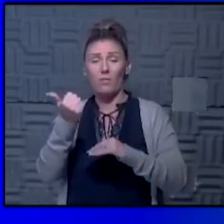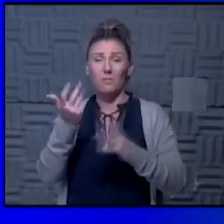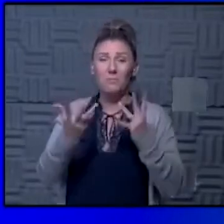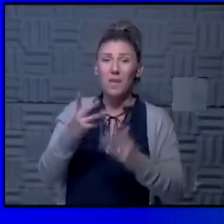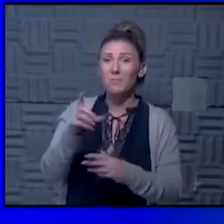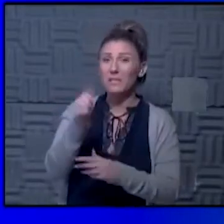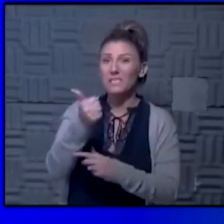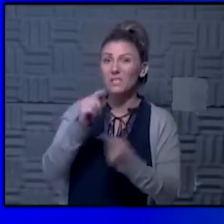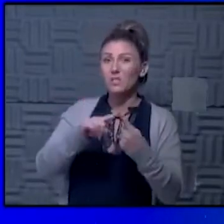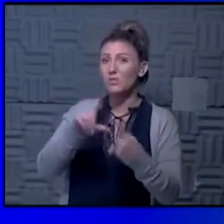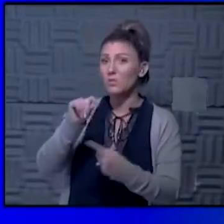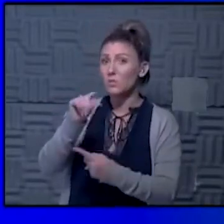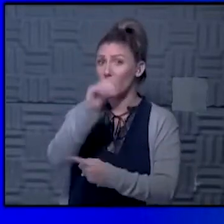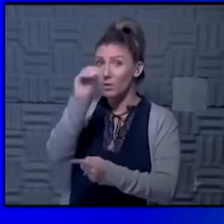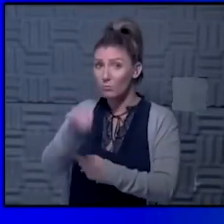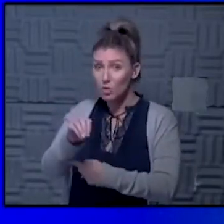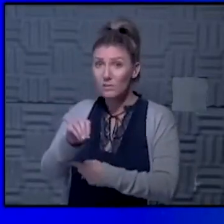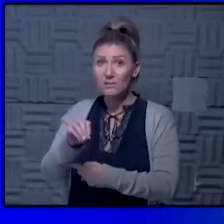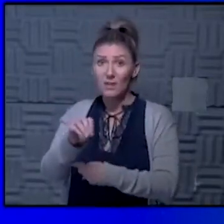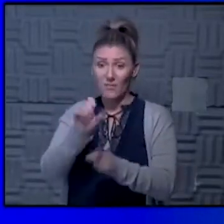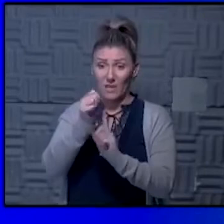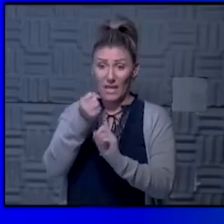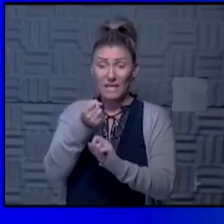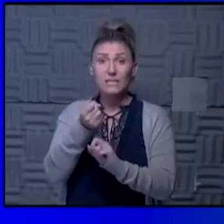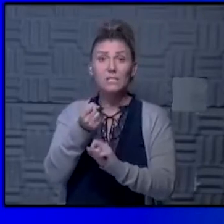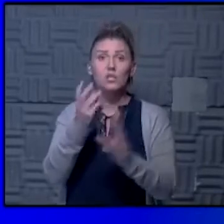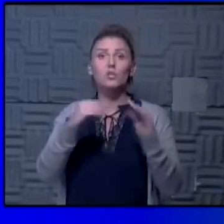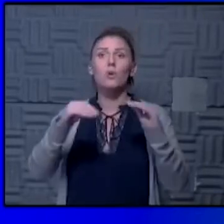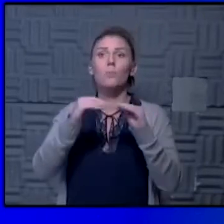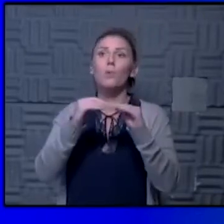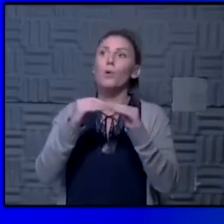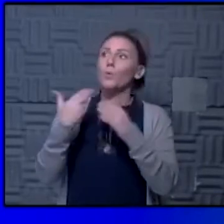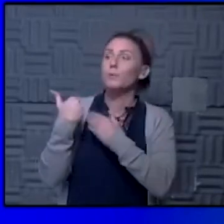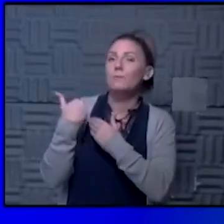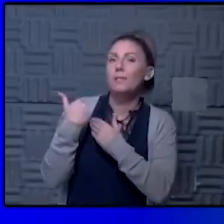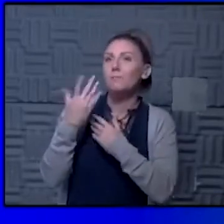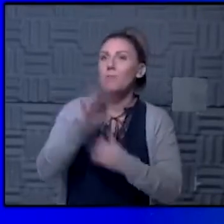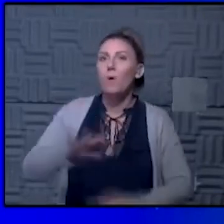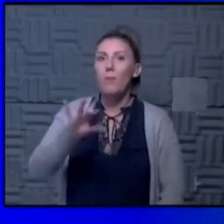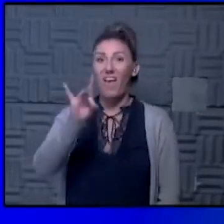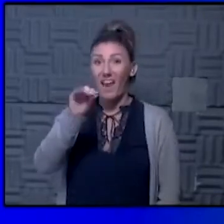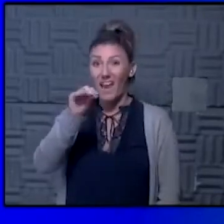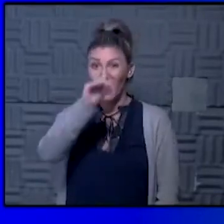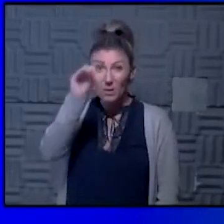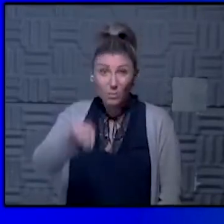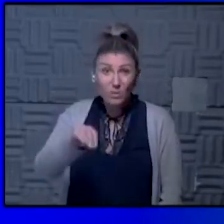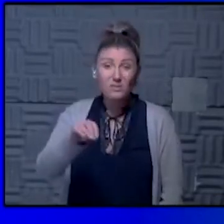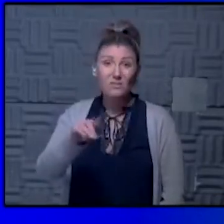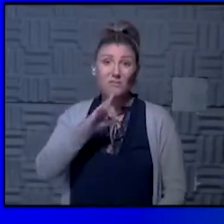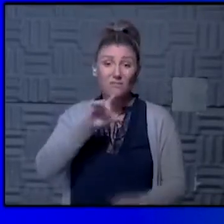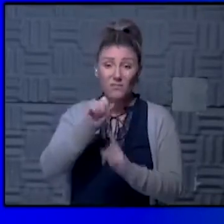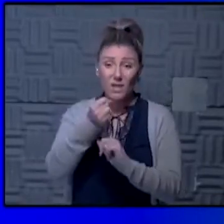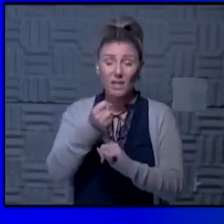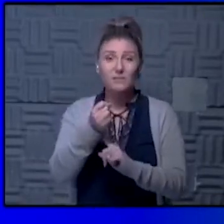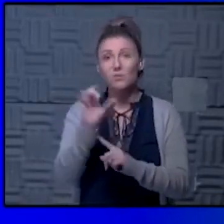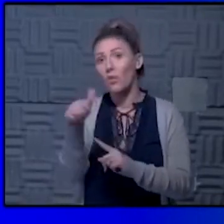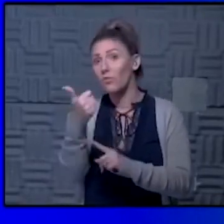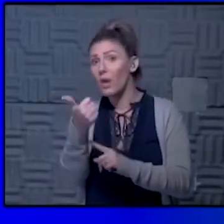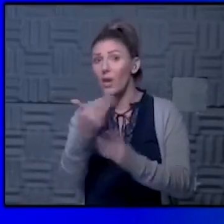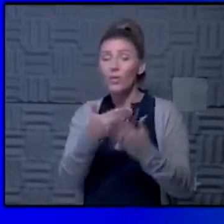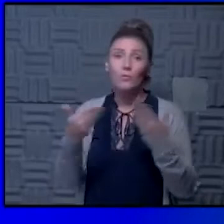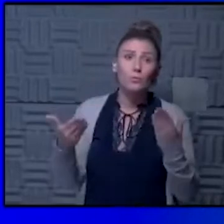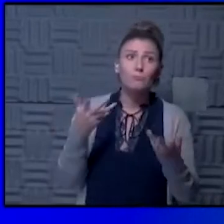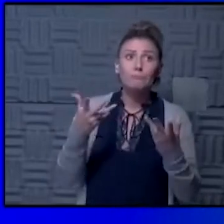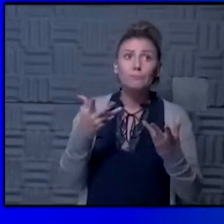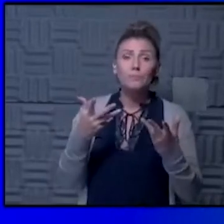10 to 20% of cases are more responsible for about 80% of cases. Are there other